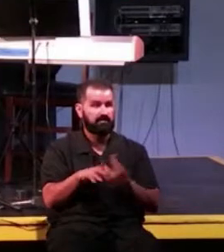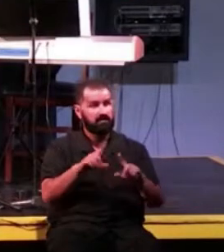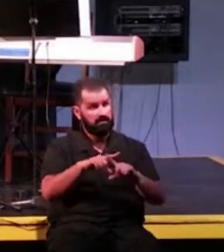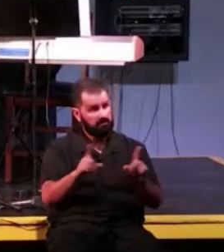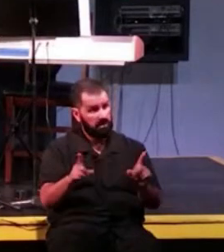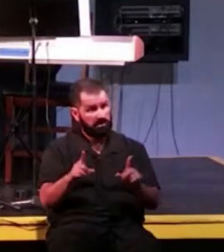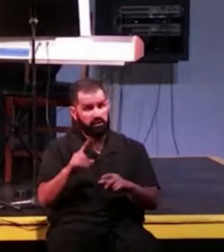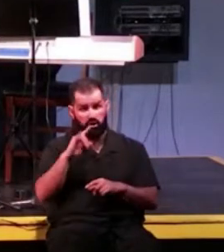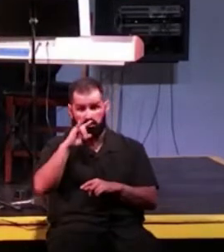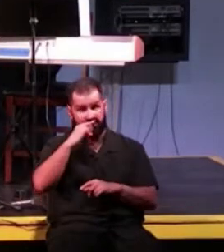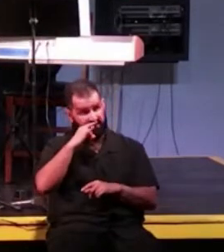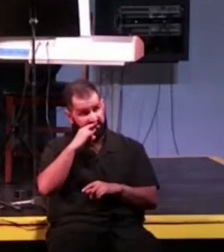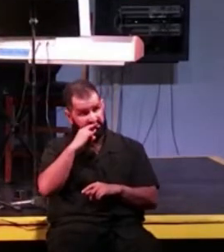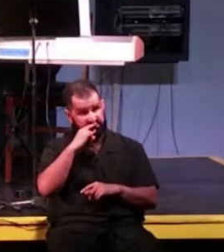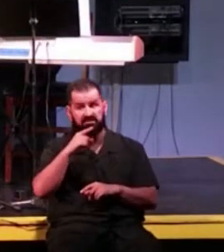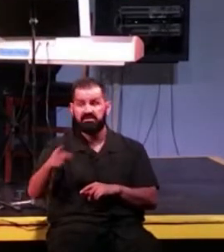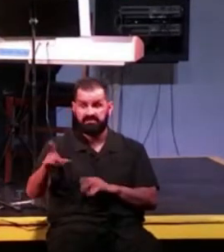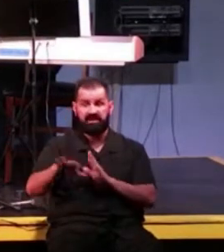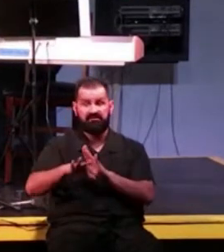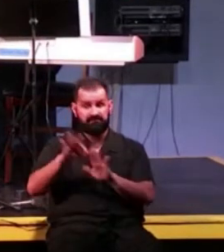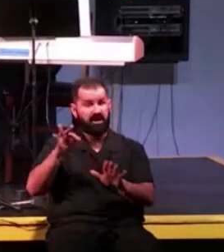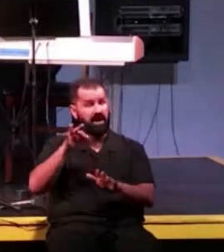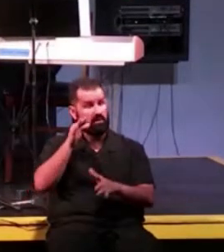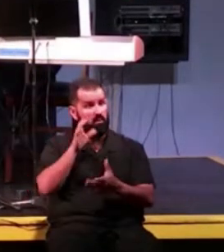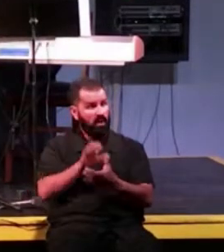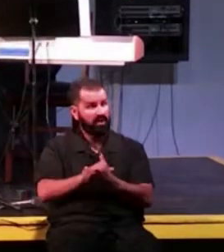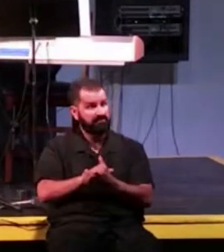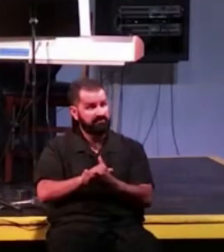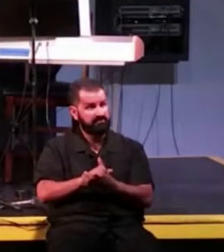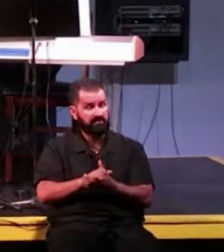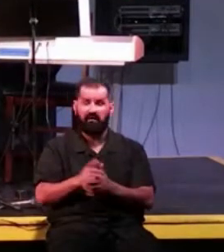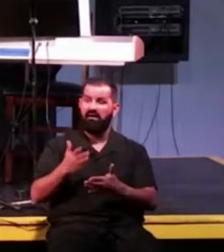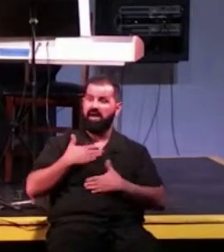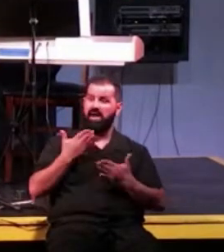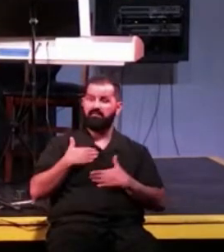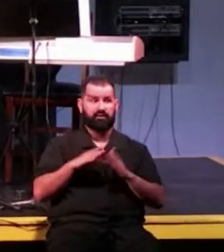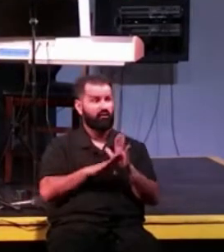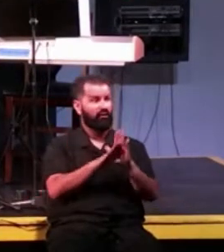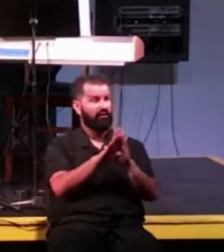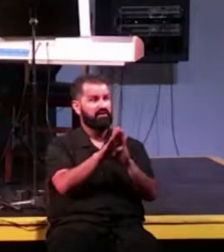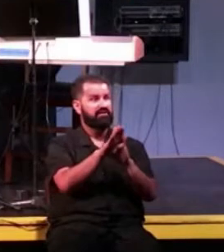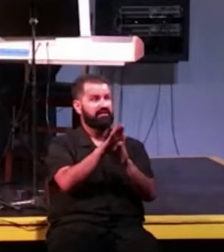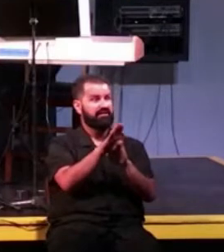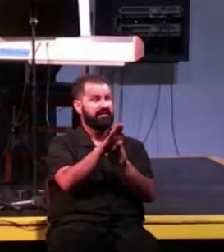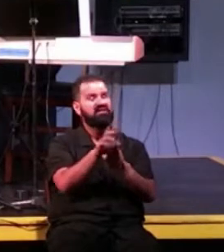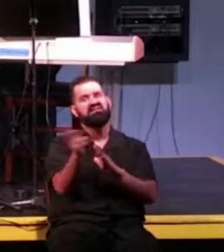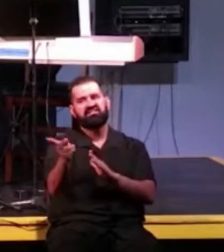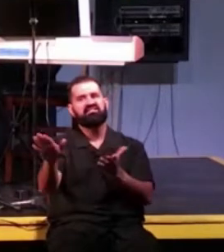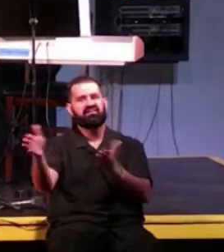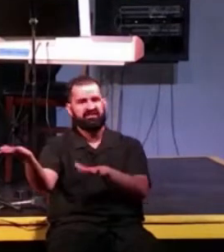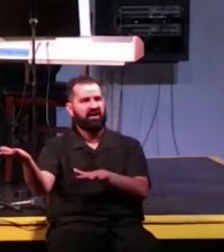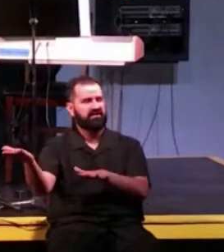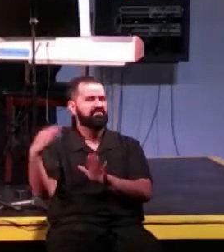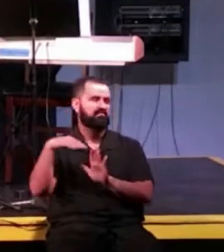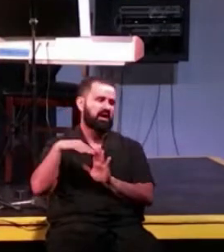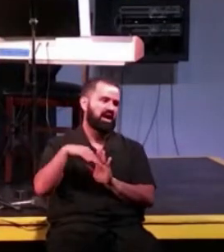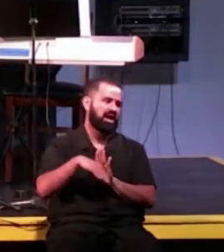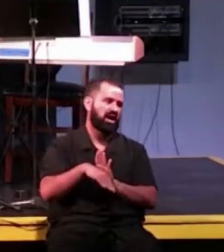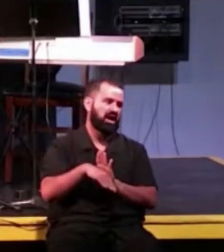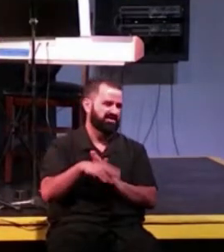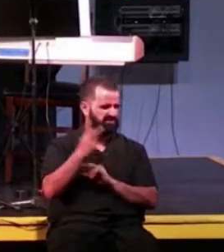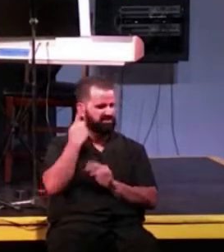But then her kids, they find wives and they get married. Can we say good? And then they die. Can we say bad?